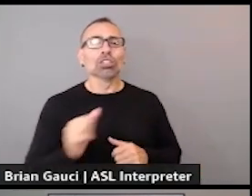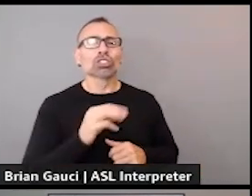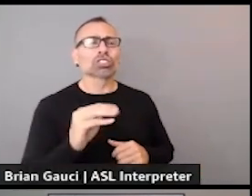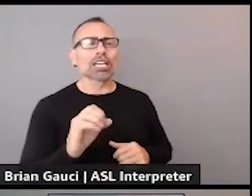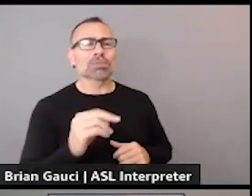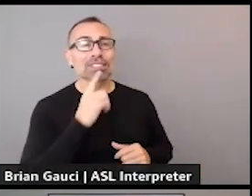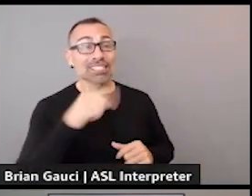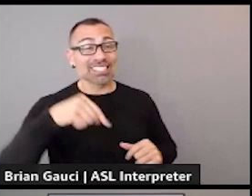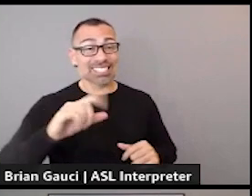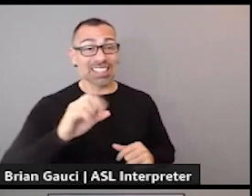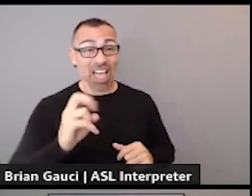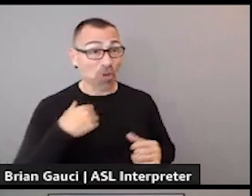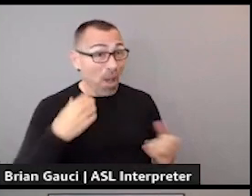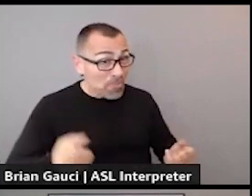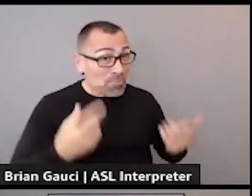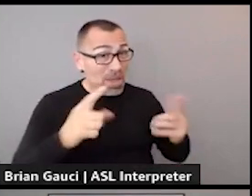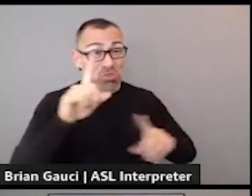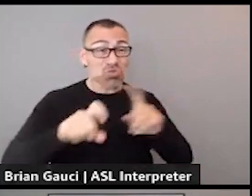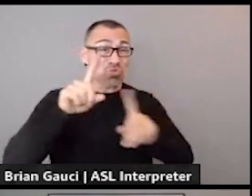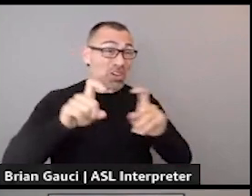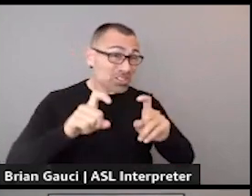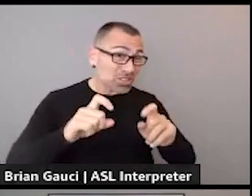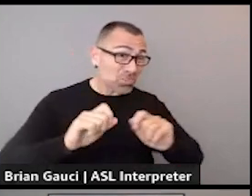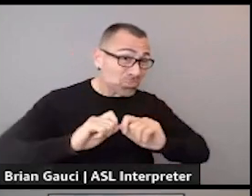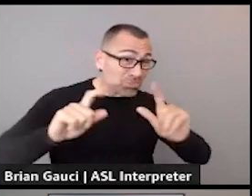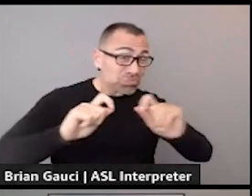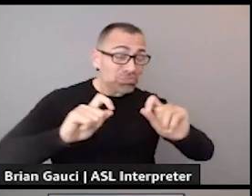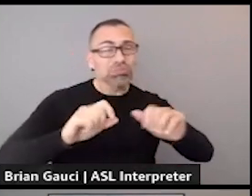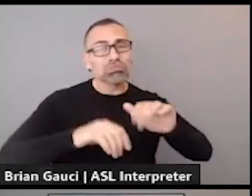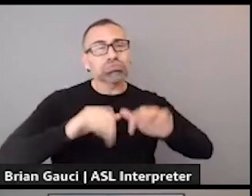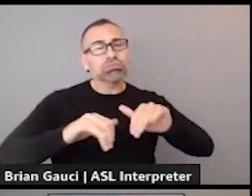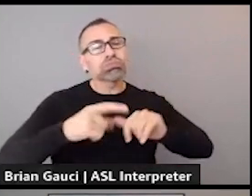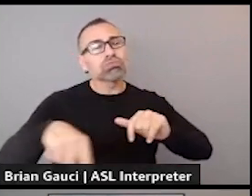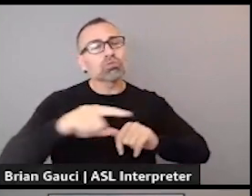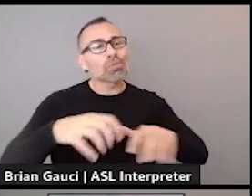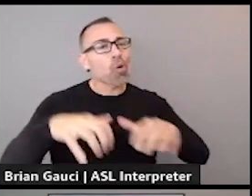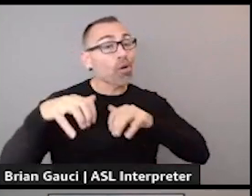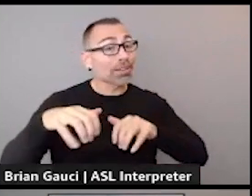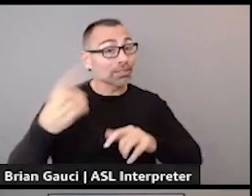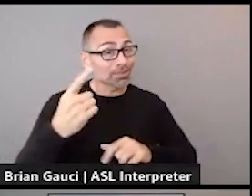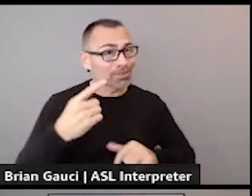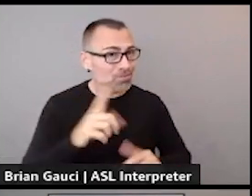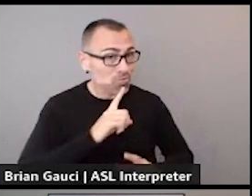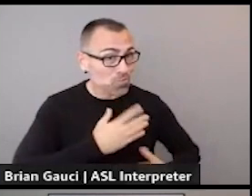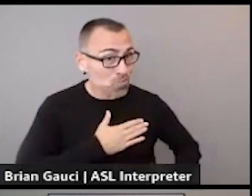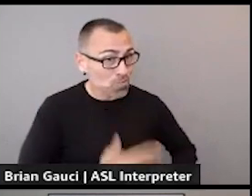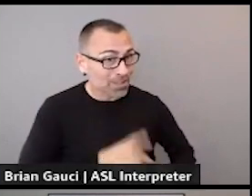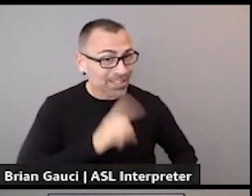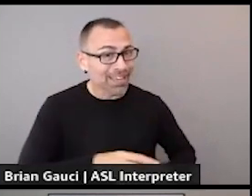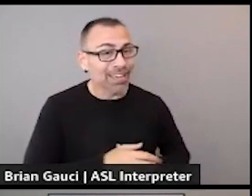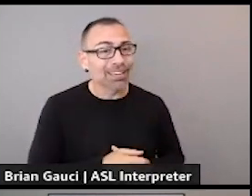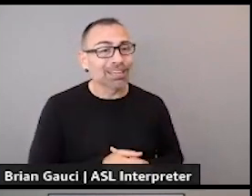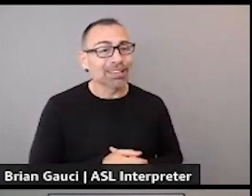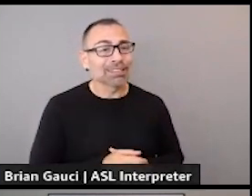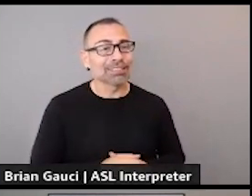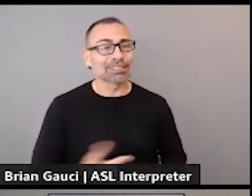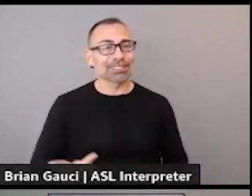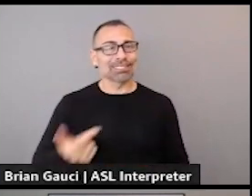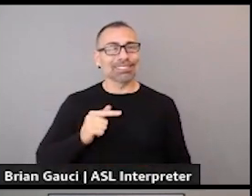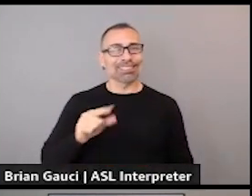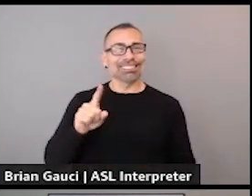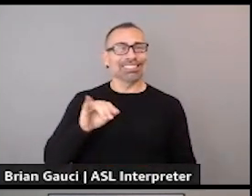over classical computers. We don't know all of the possible things that's going to be true for